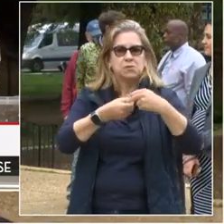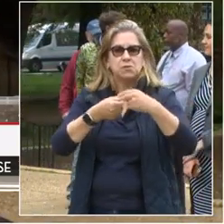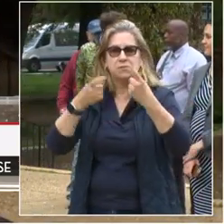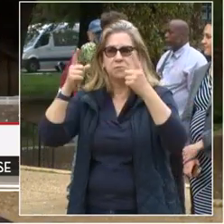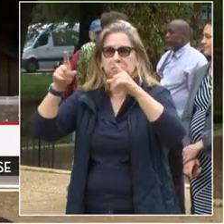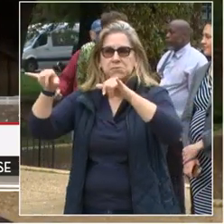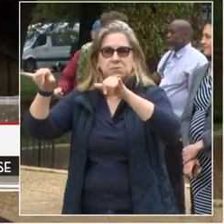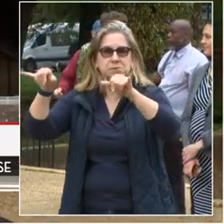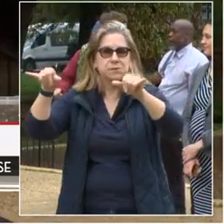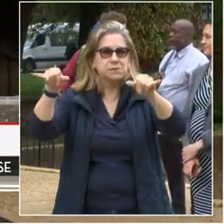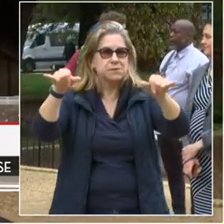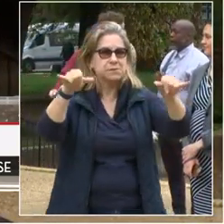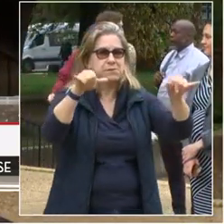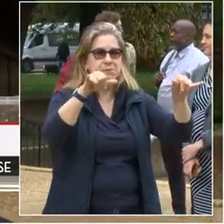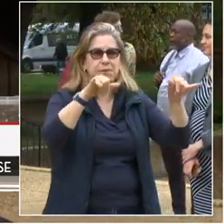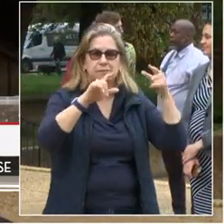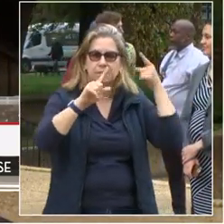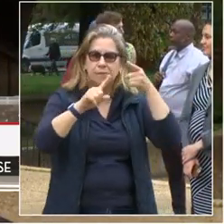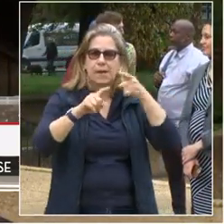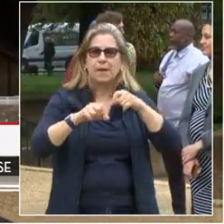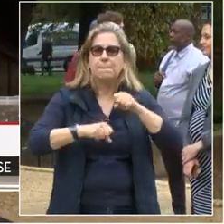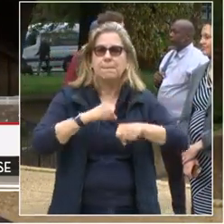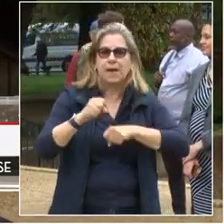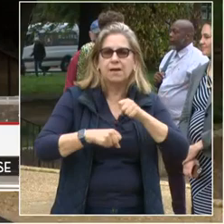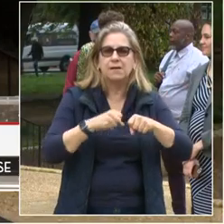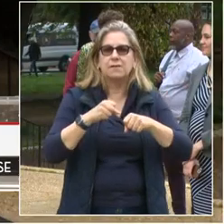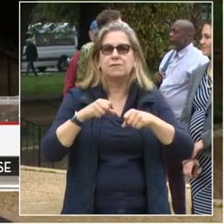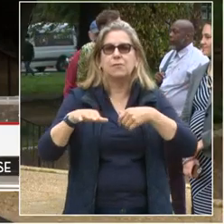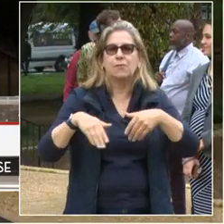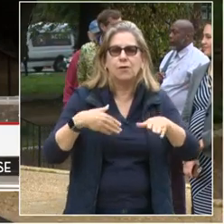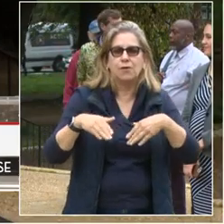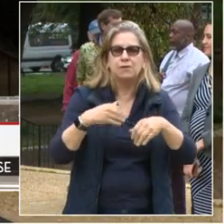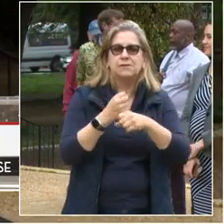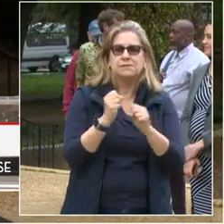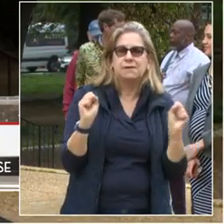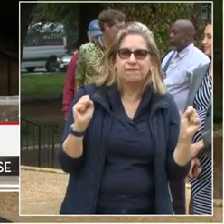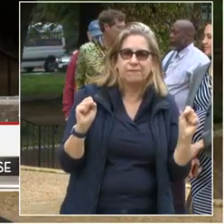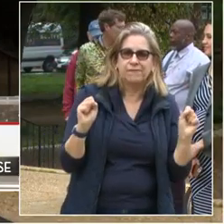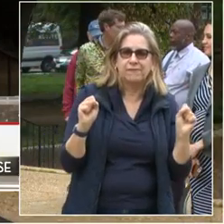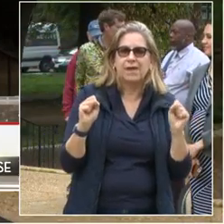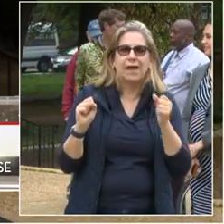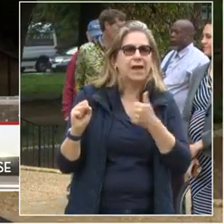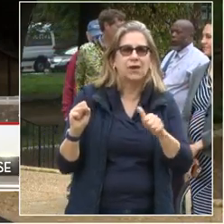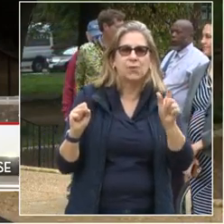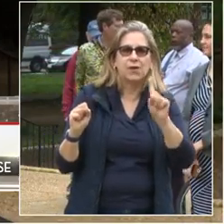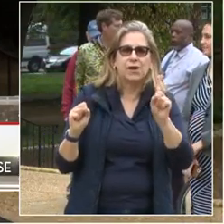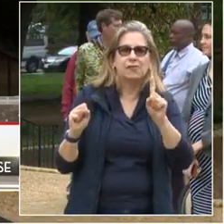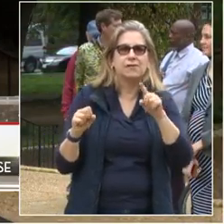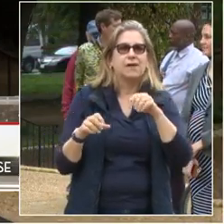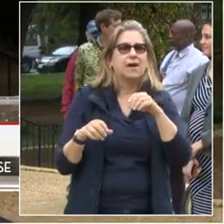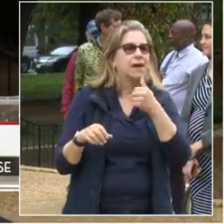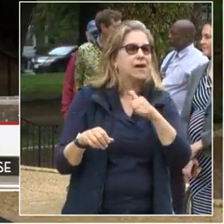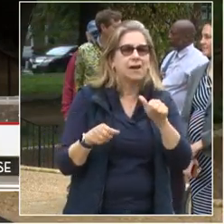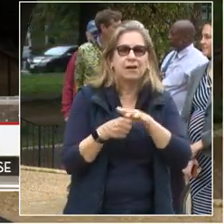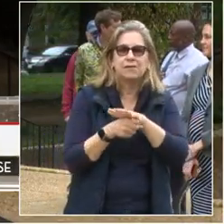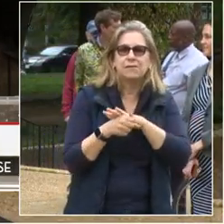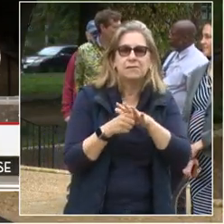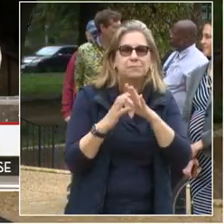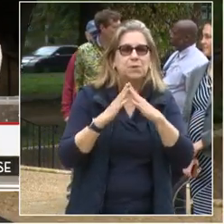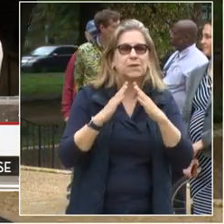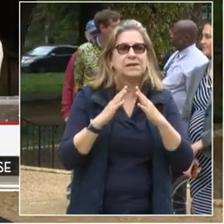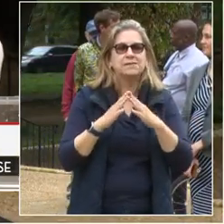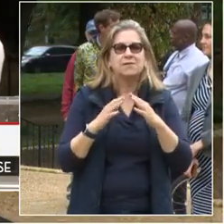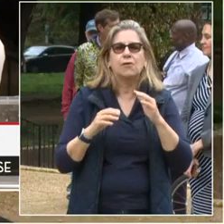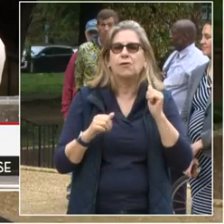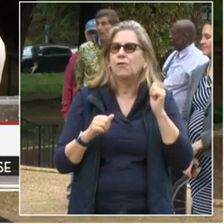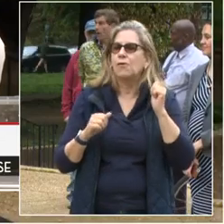and roll to get to all the places that they need to go. And I hope that each of you students have an awesome ride to school